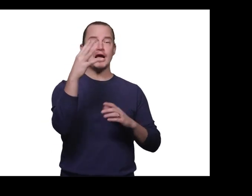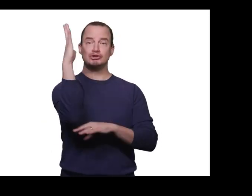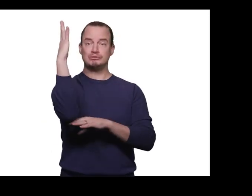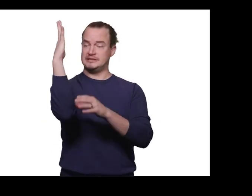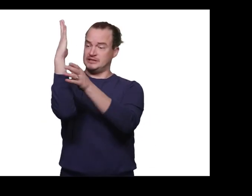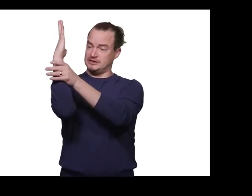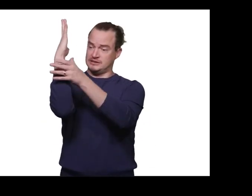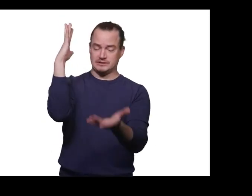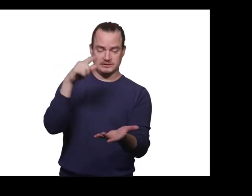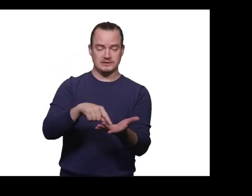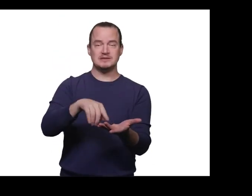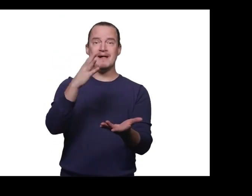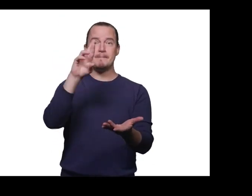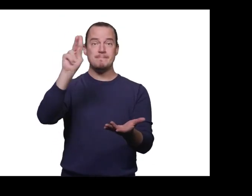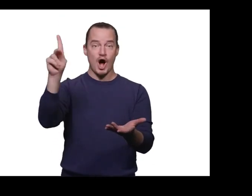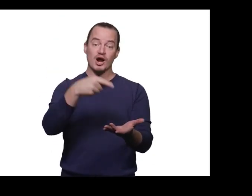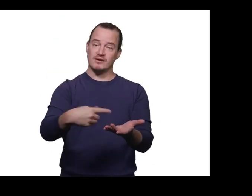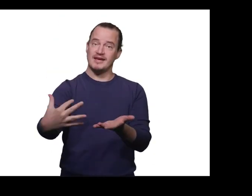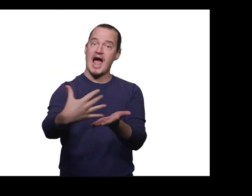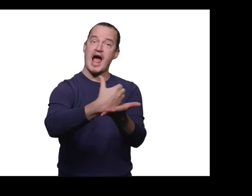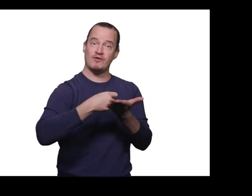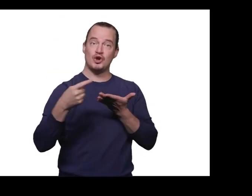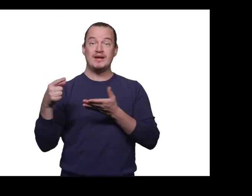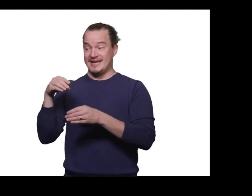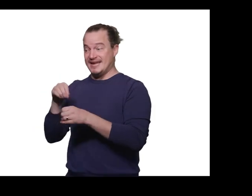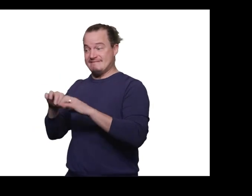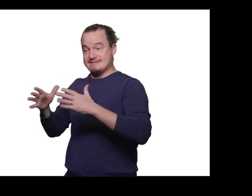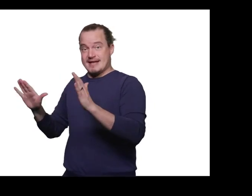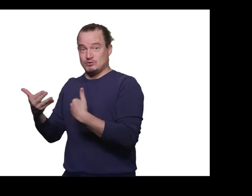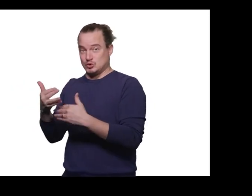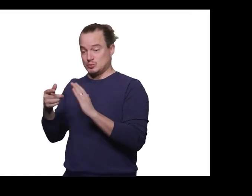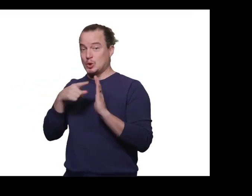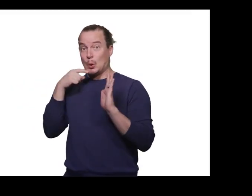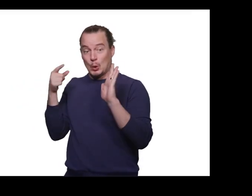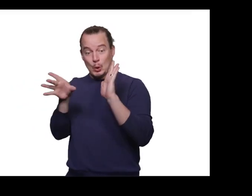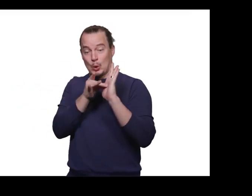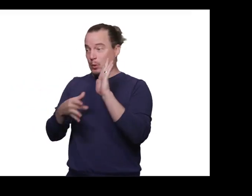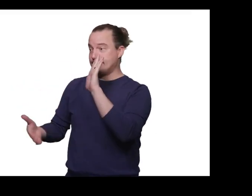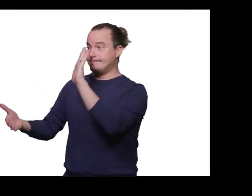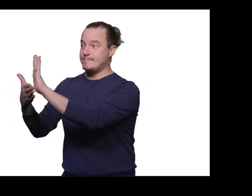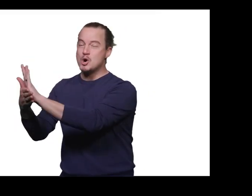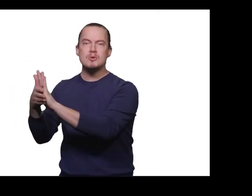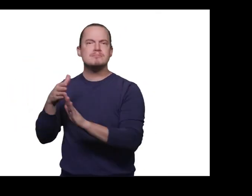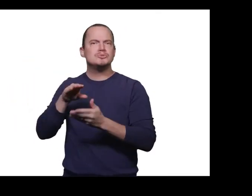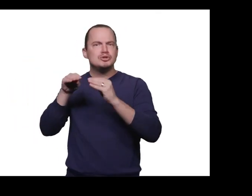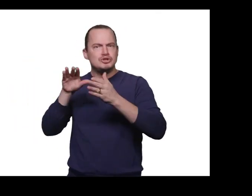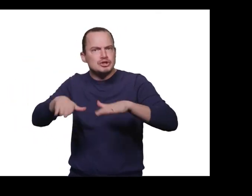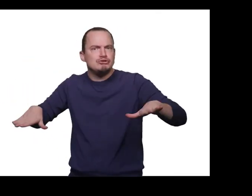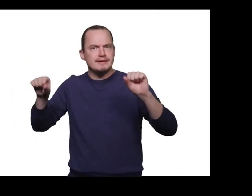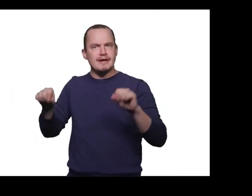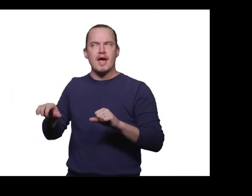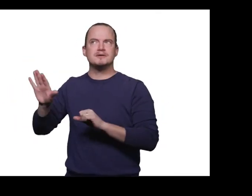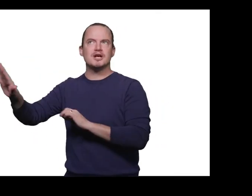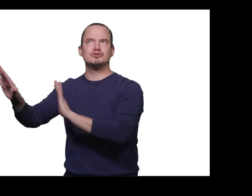tree outside and then glued that to the cardboard to make it more of a sensory experience. But